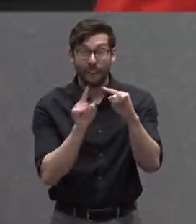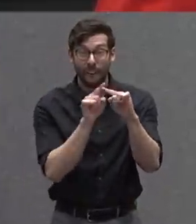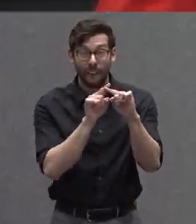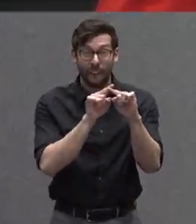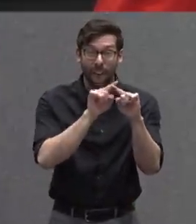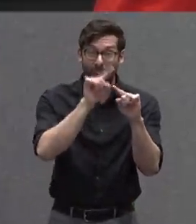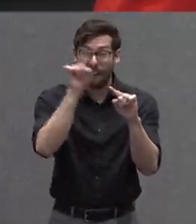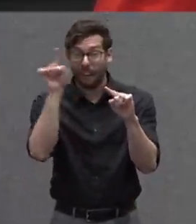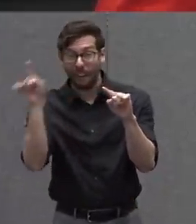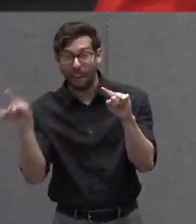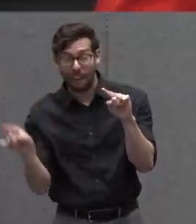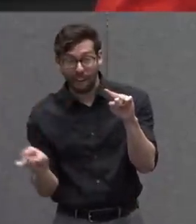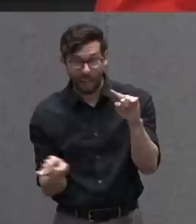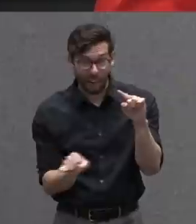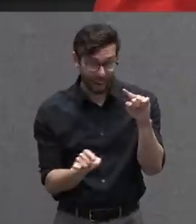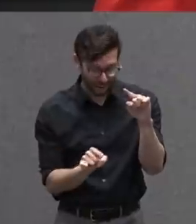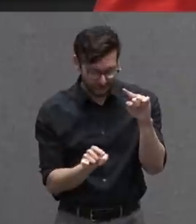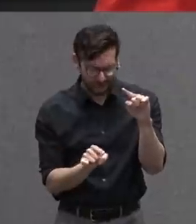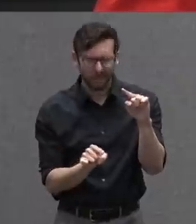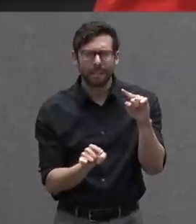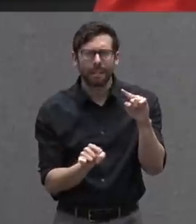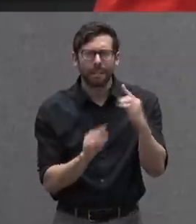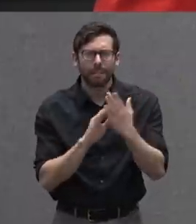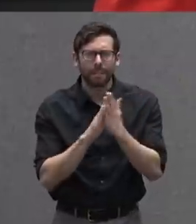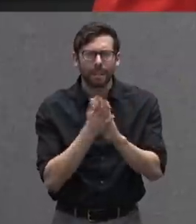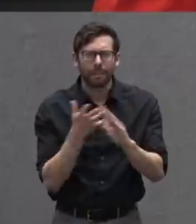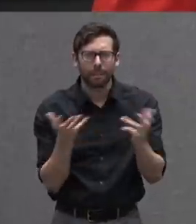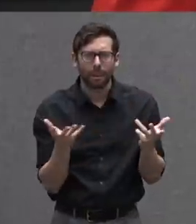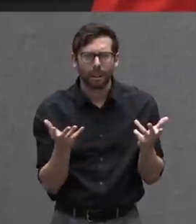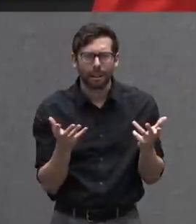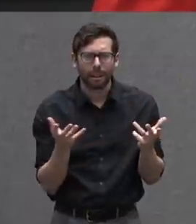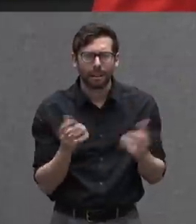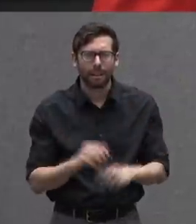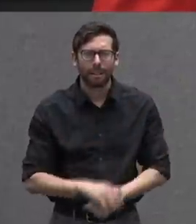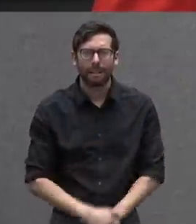I wonder what the circle could be.